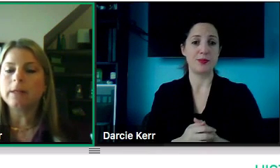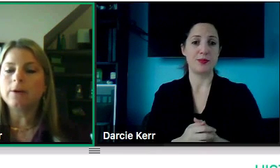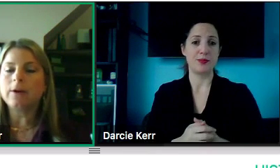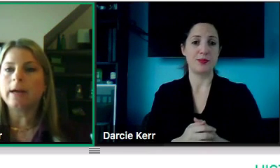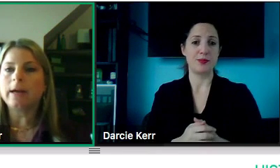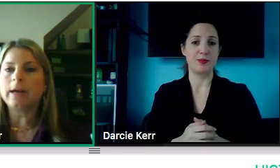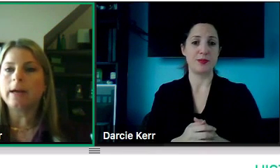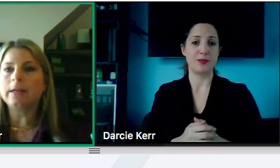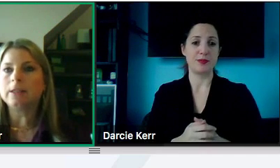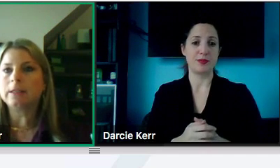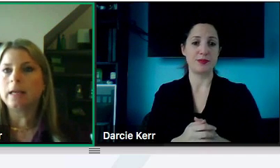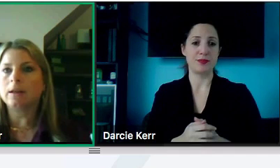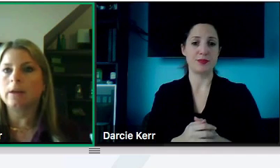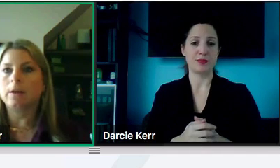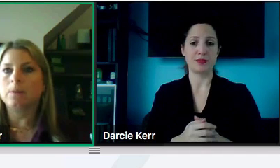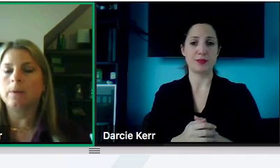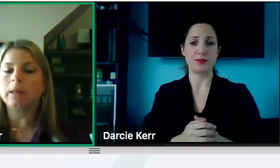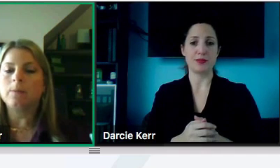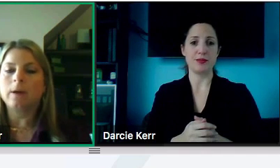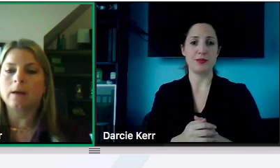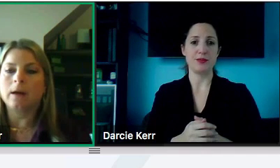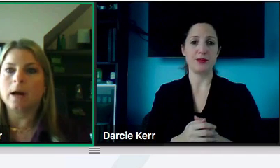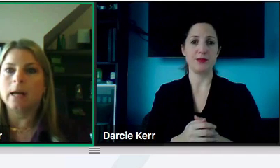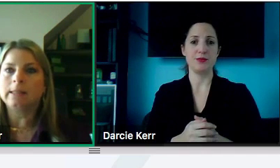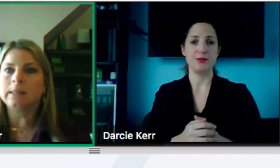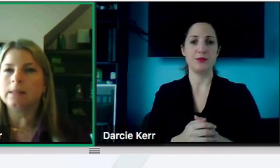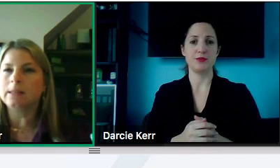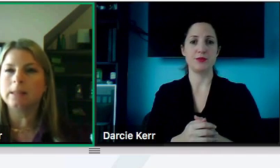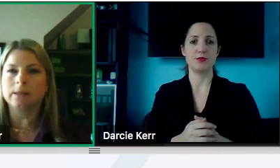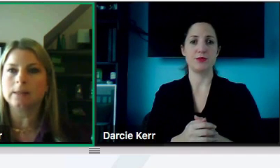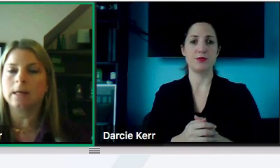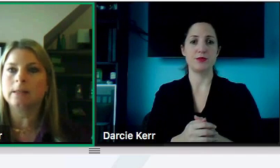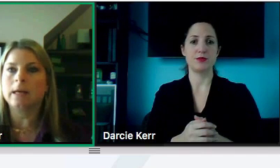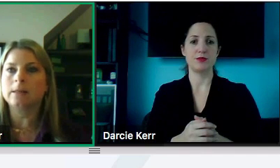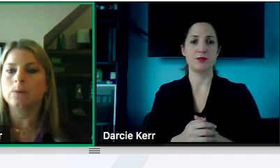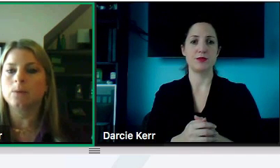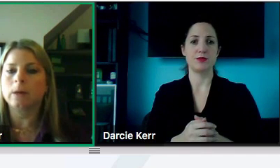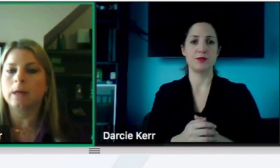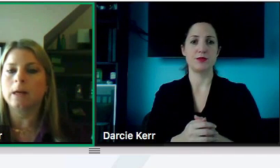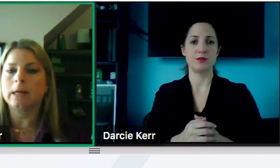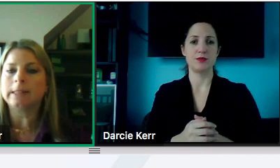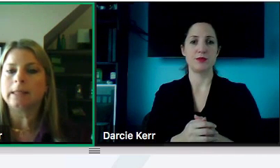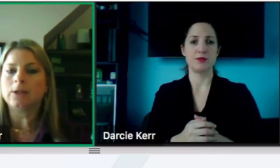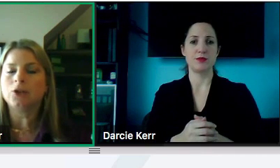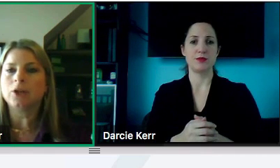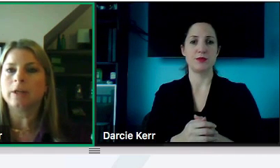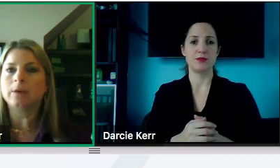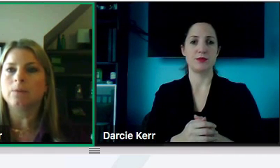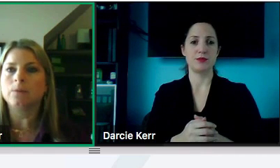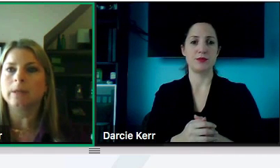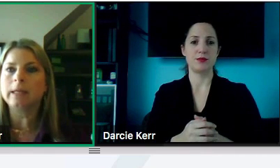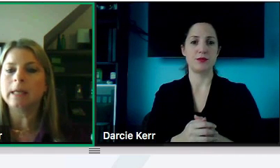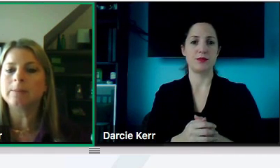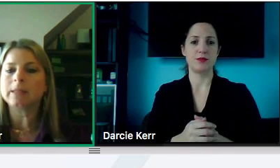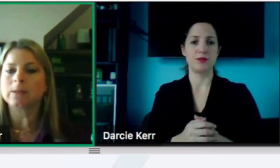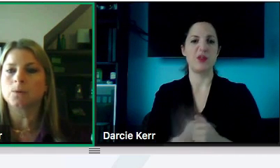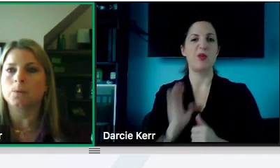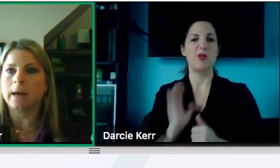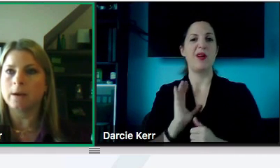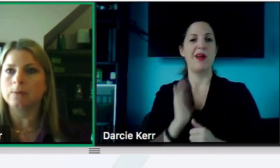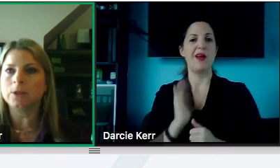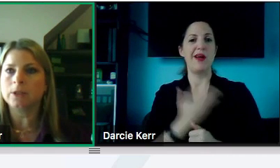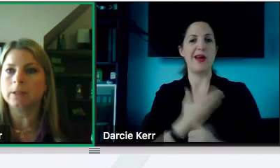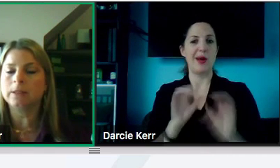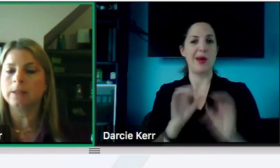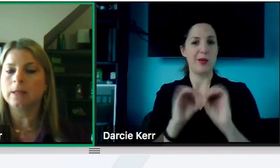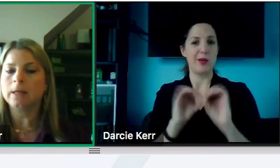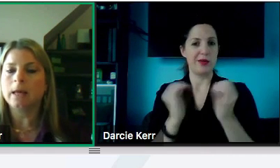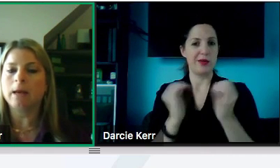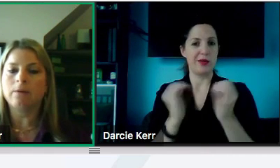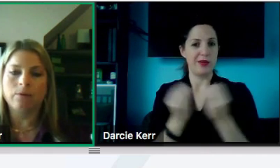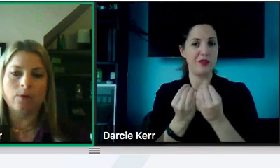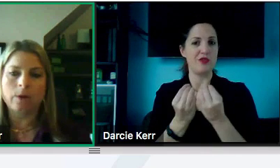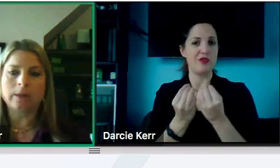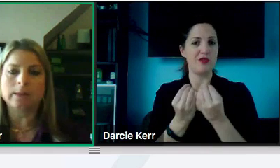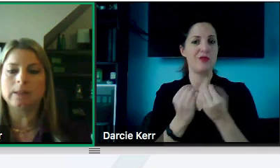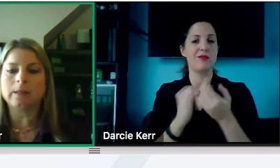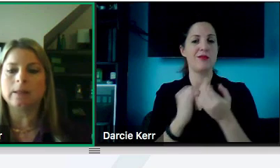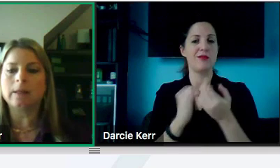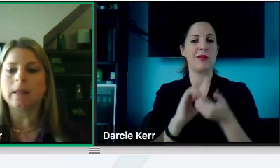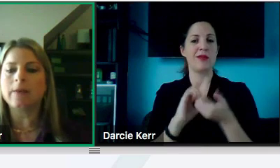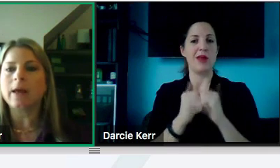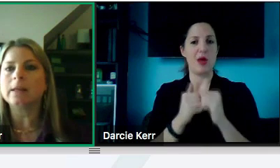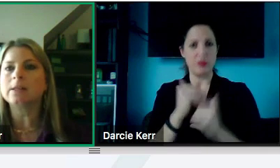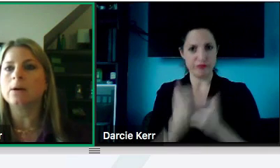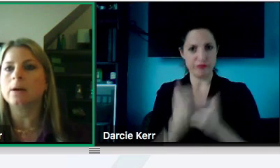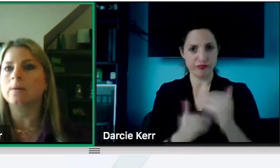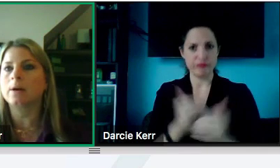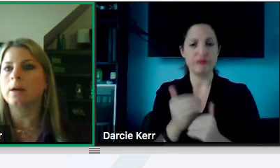It's really great to take a look at really what guides and steers us as an organization and really keeps us grounded and